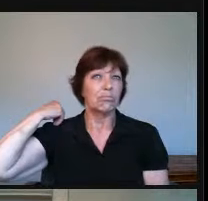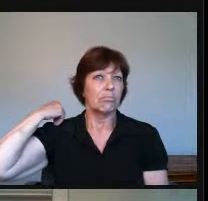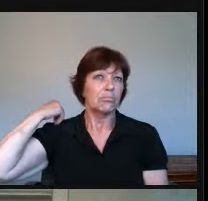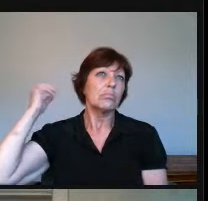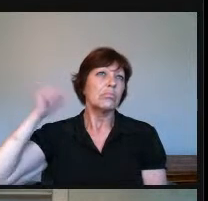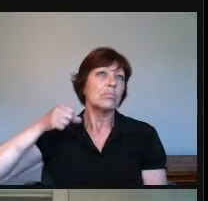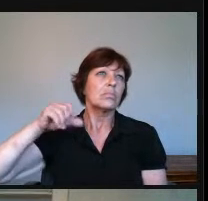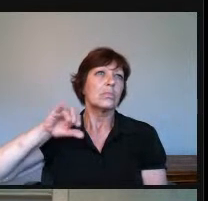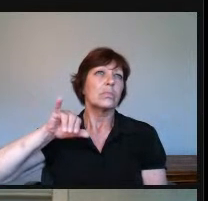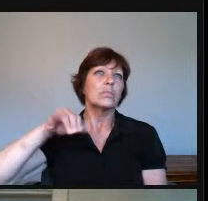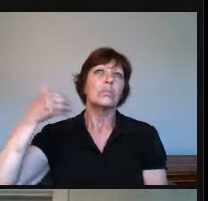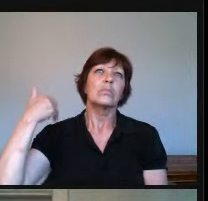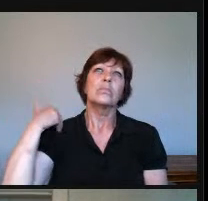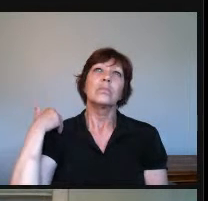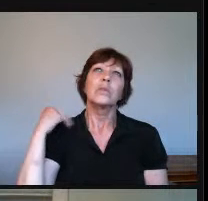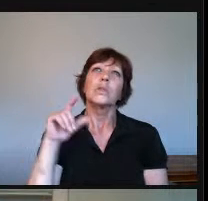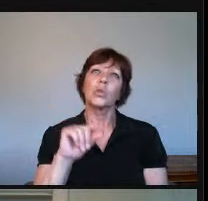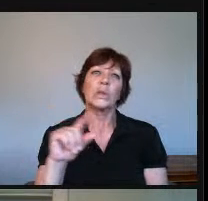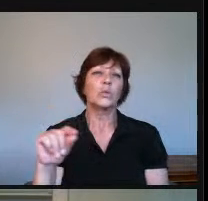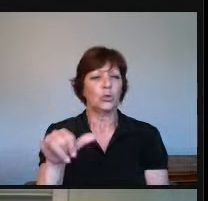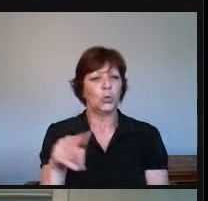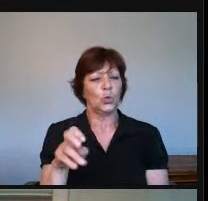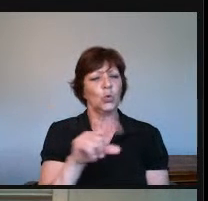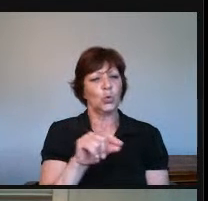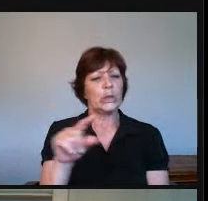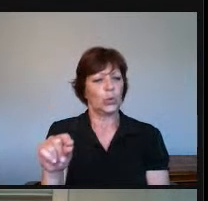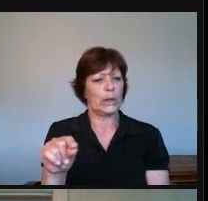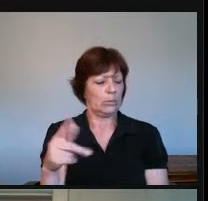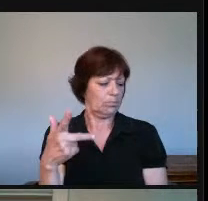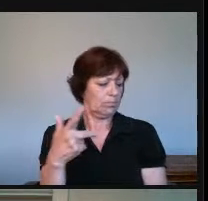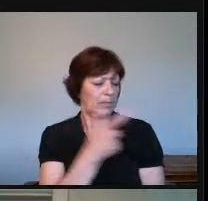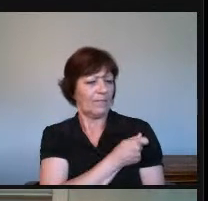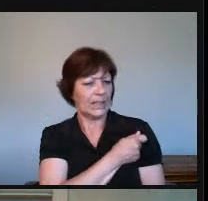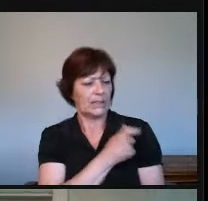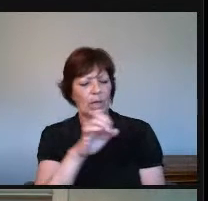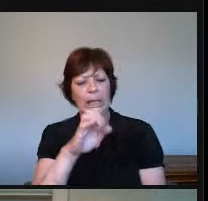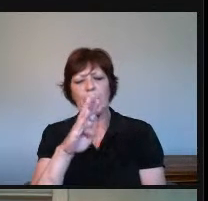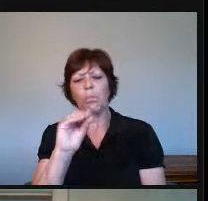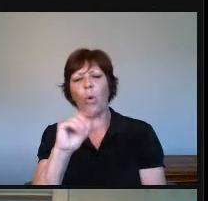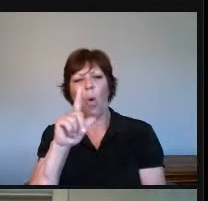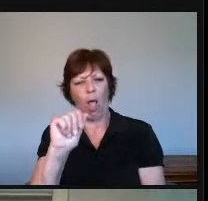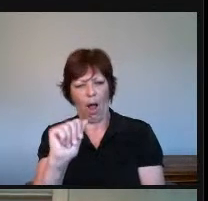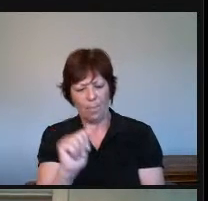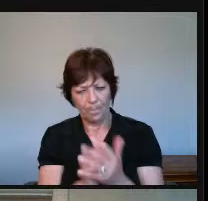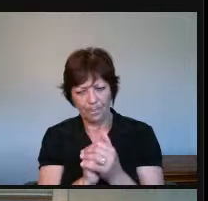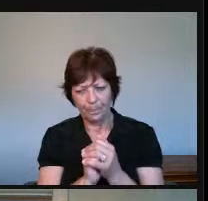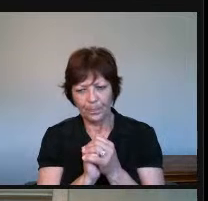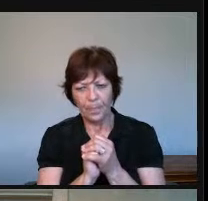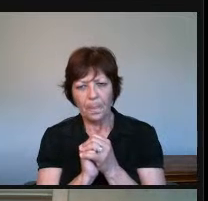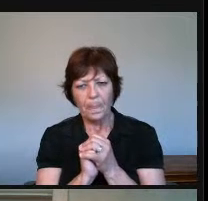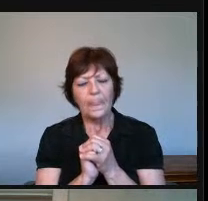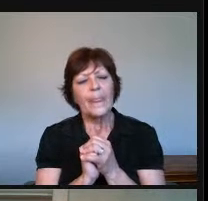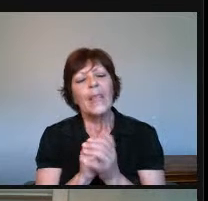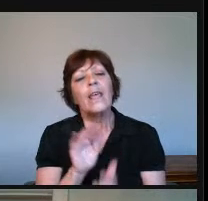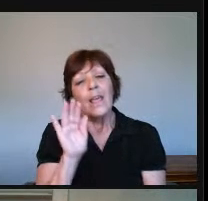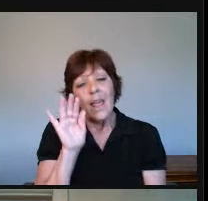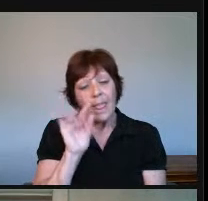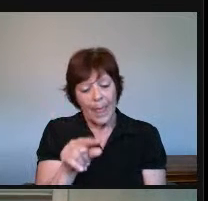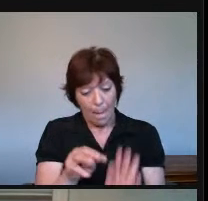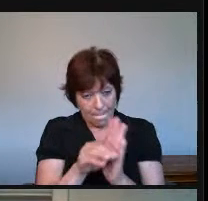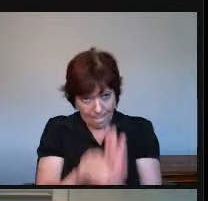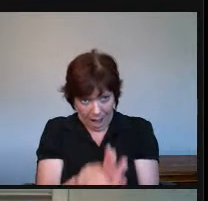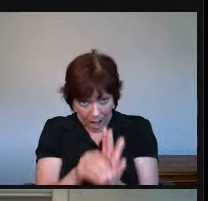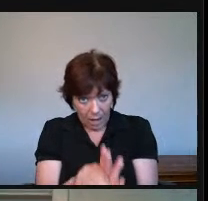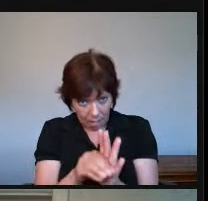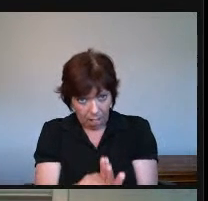it came out in June of 2020, just preceding the Johnson & Johnson vaccine. That model vaccine,